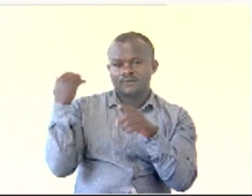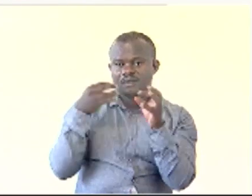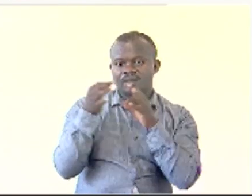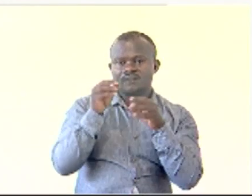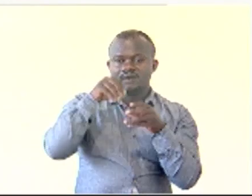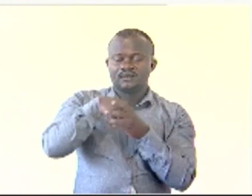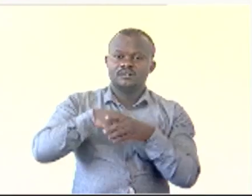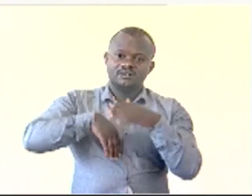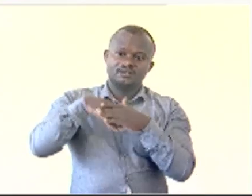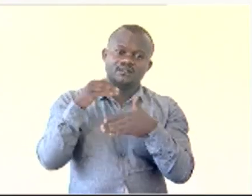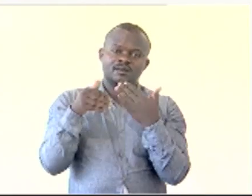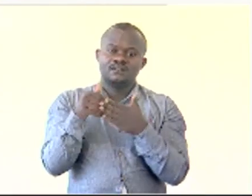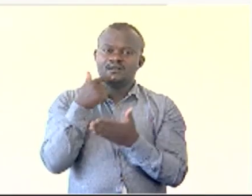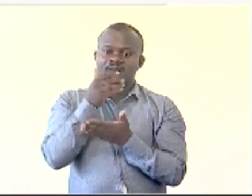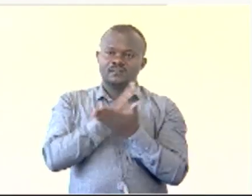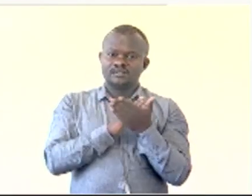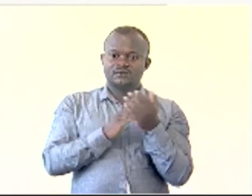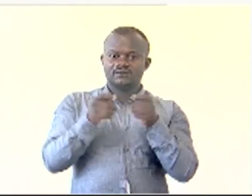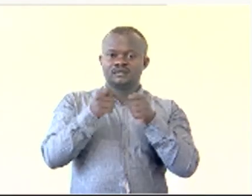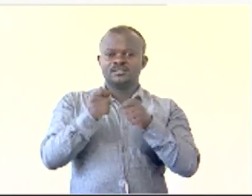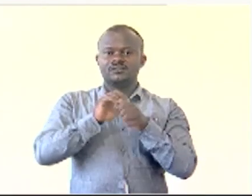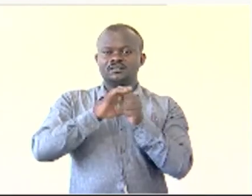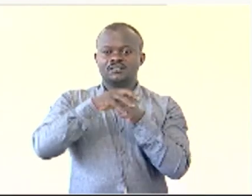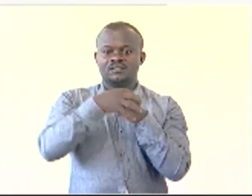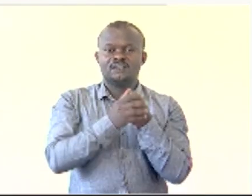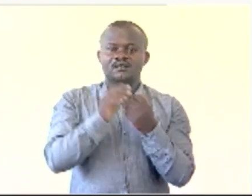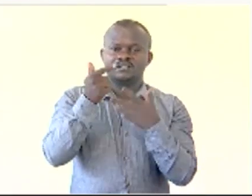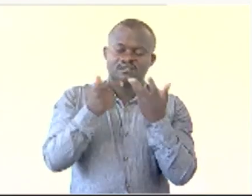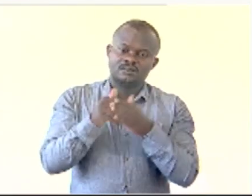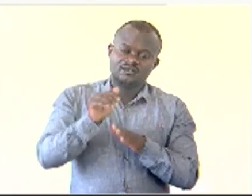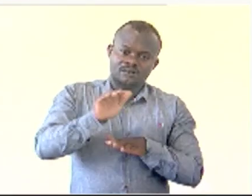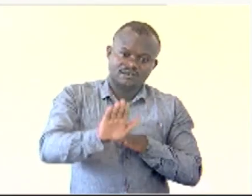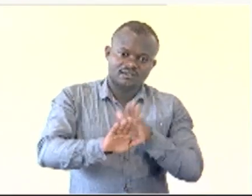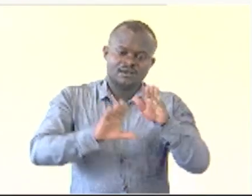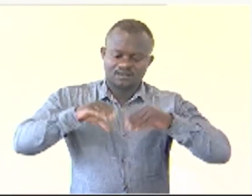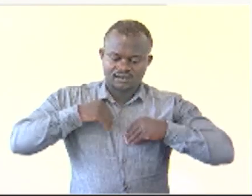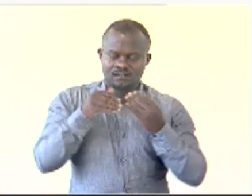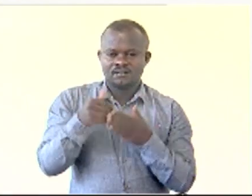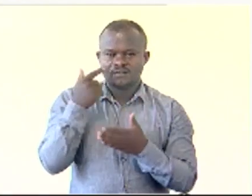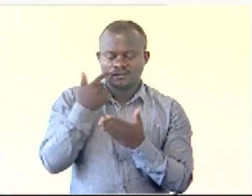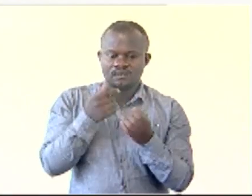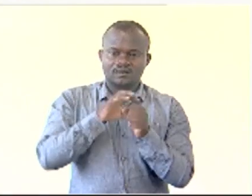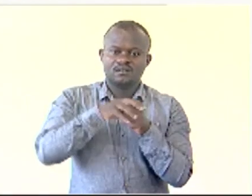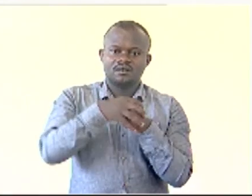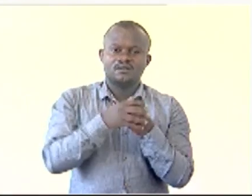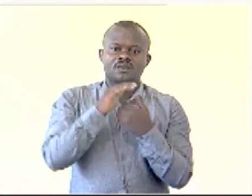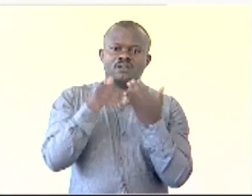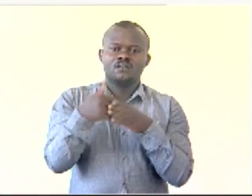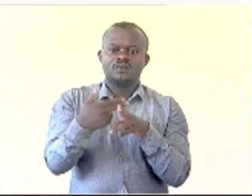socket of the adjacent bone. This type of joint allows a wide range of movement in